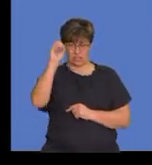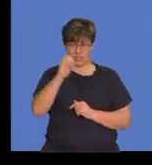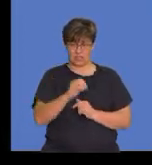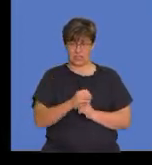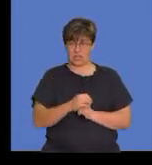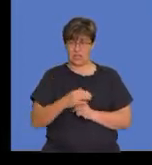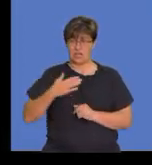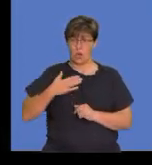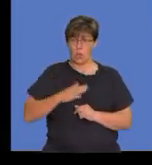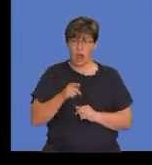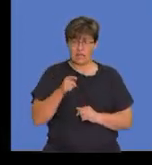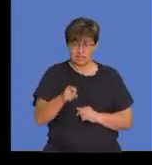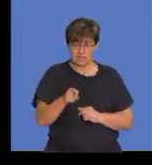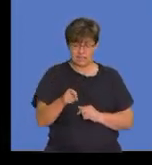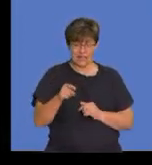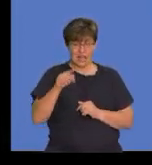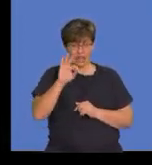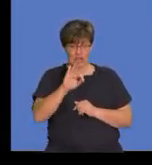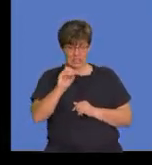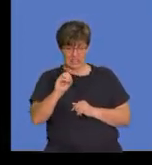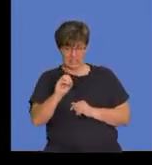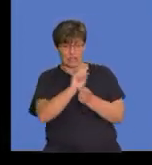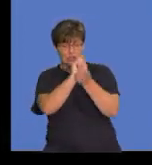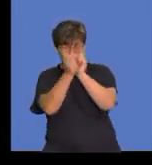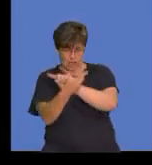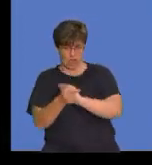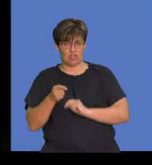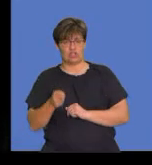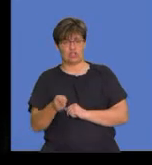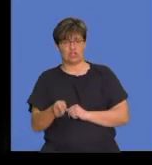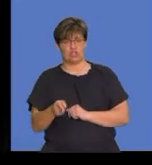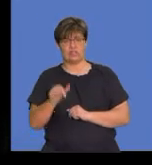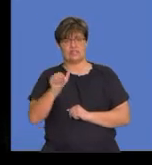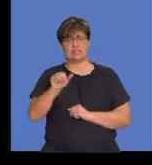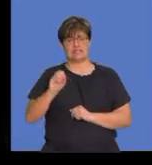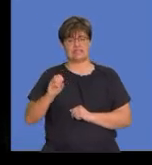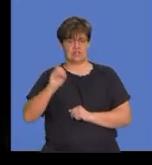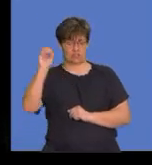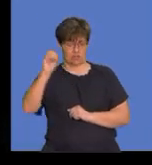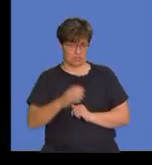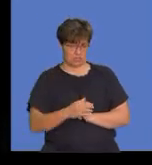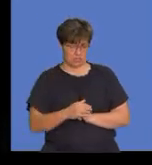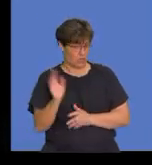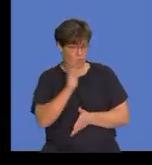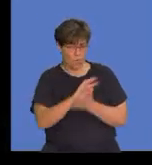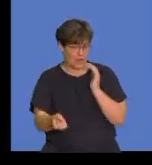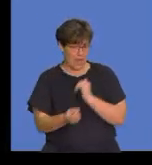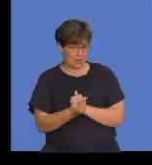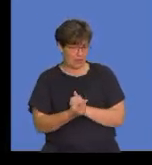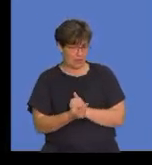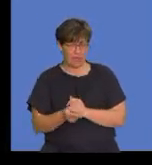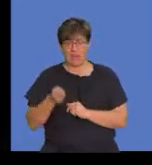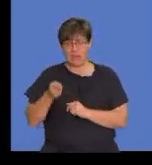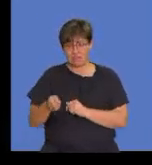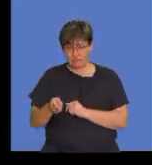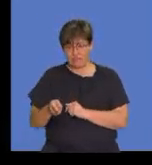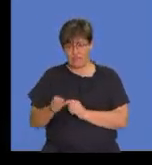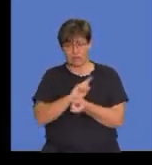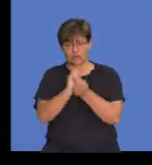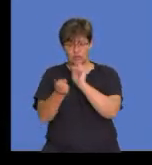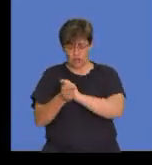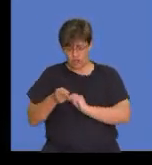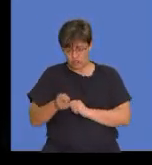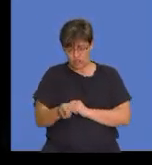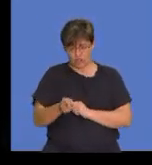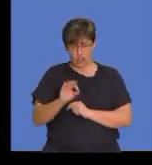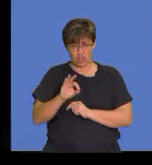being 30 degrees. Now I want you to look at what happens if it's 60 degrees. What happens if